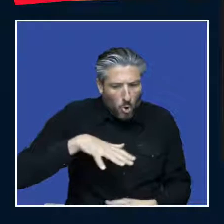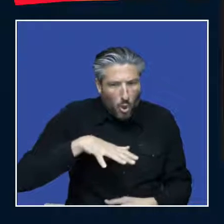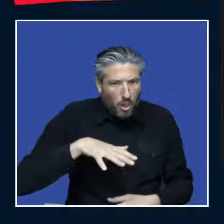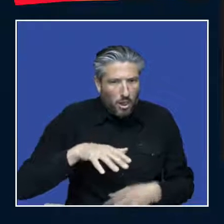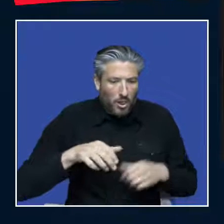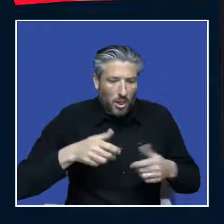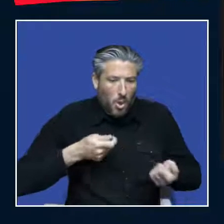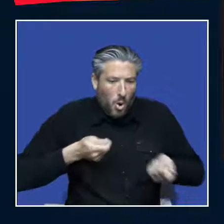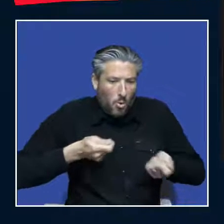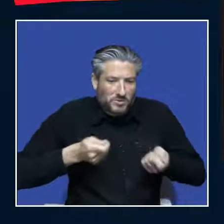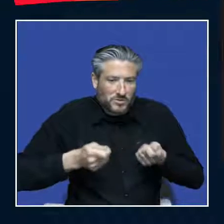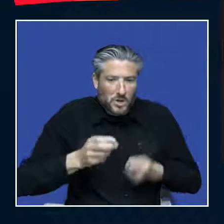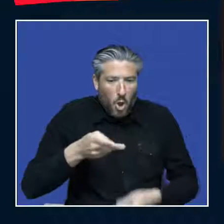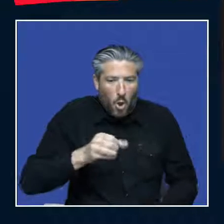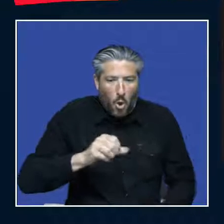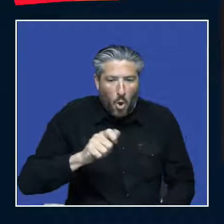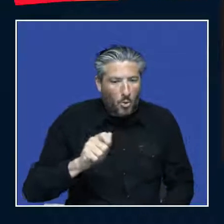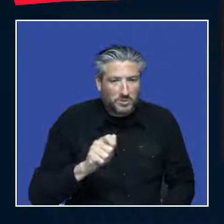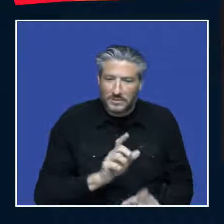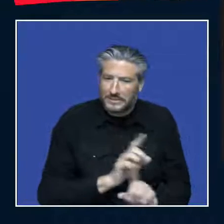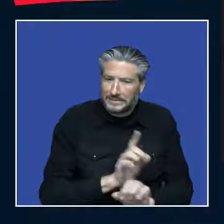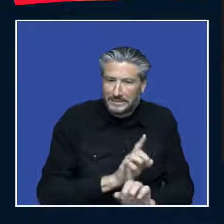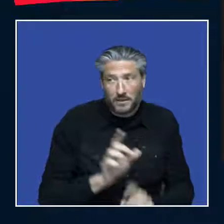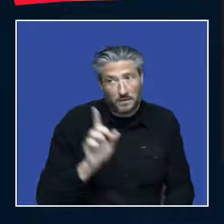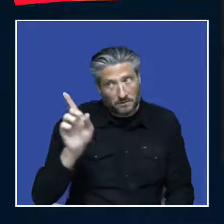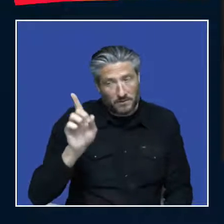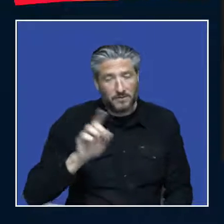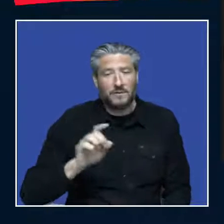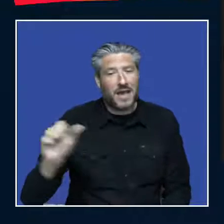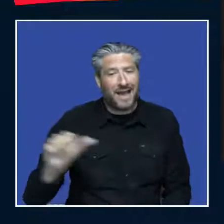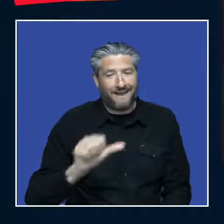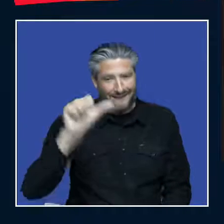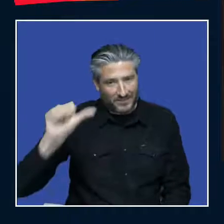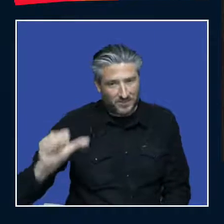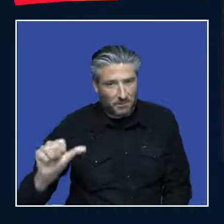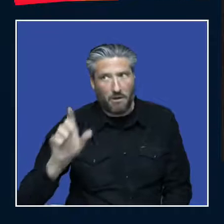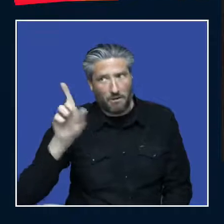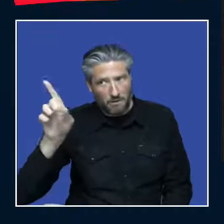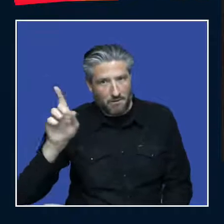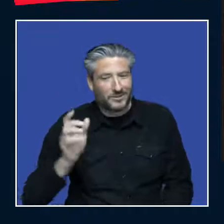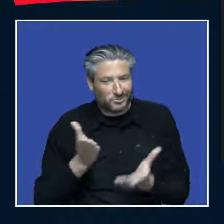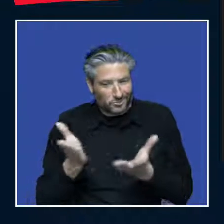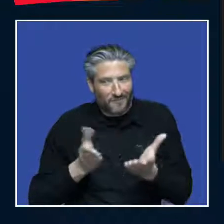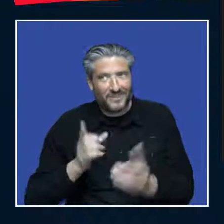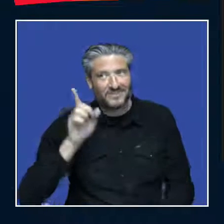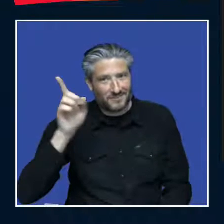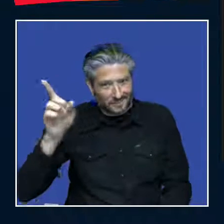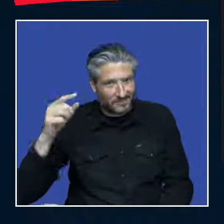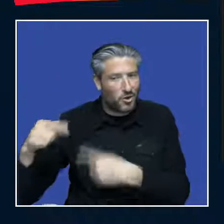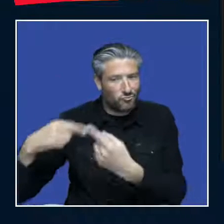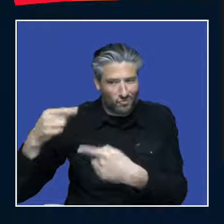App Service. So you can see that by the azurewebsites.net. So go ahead,